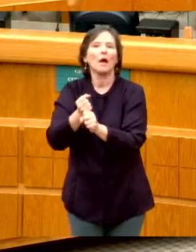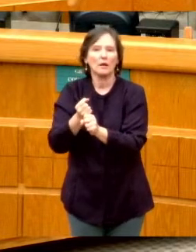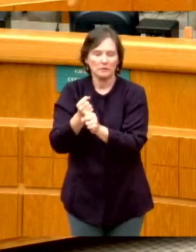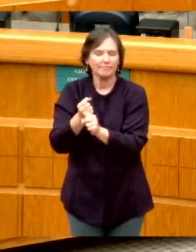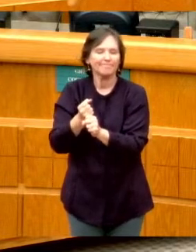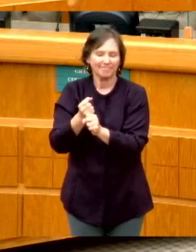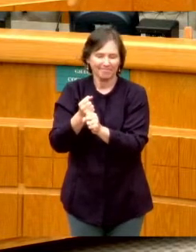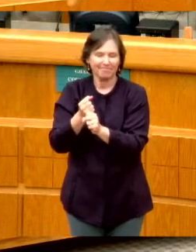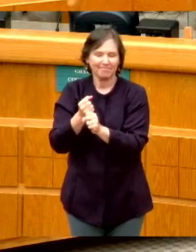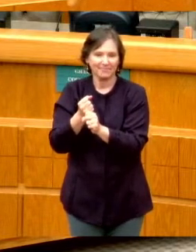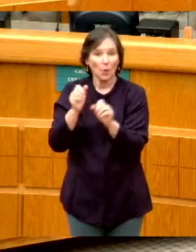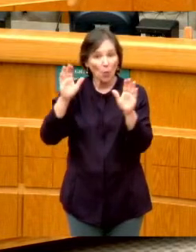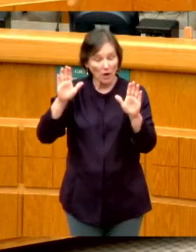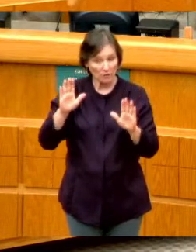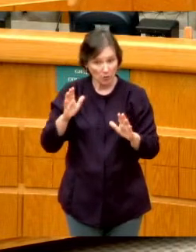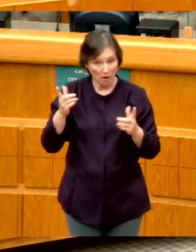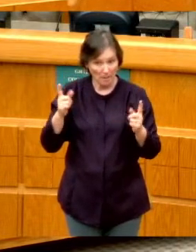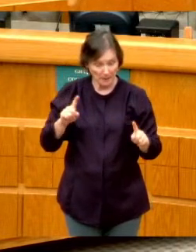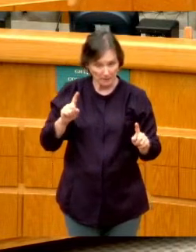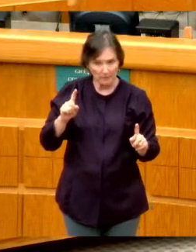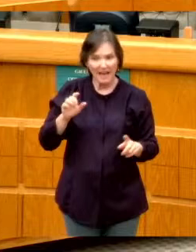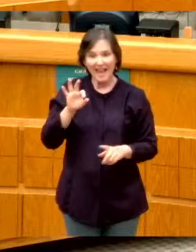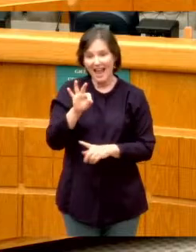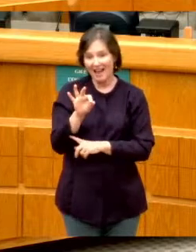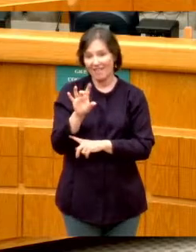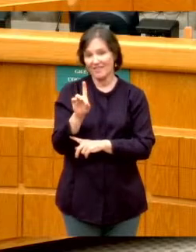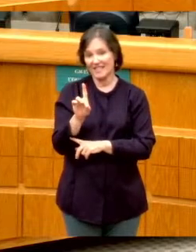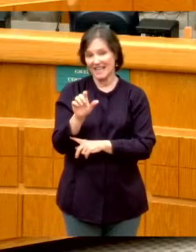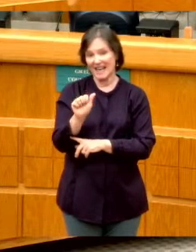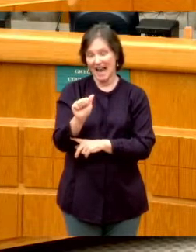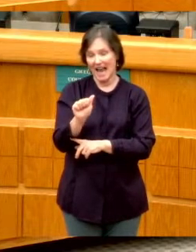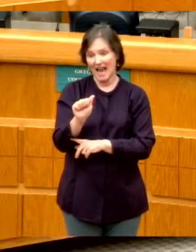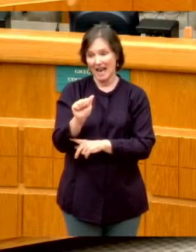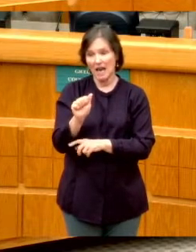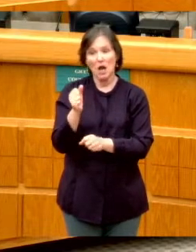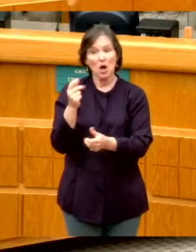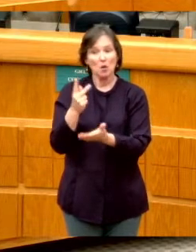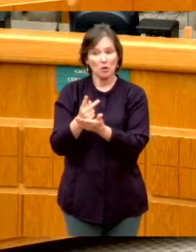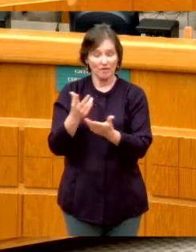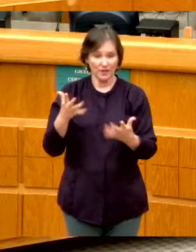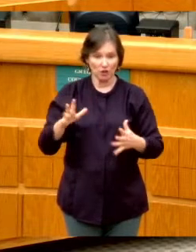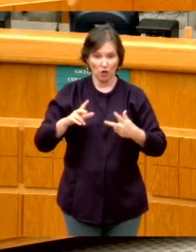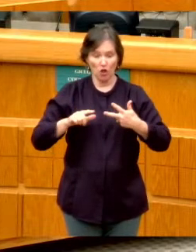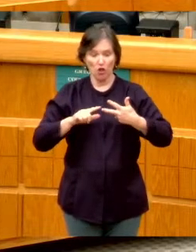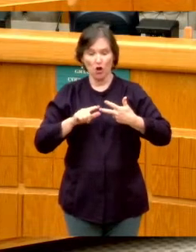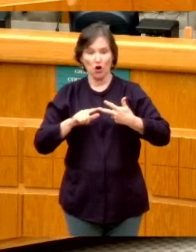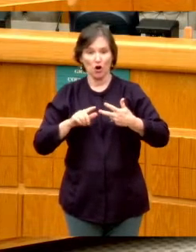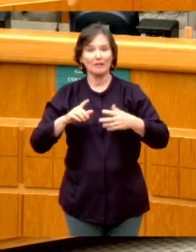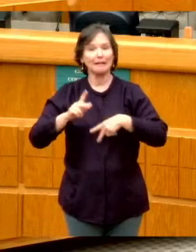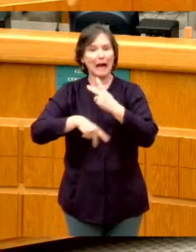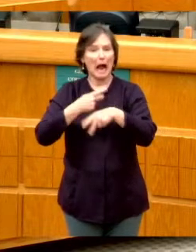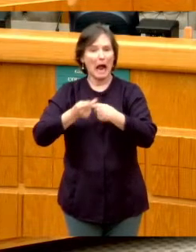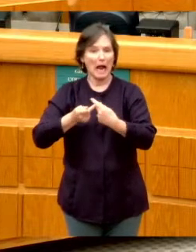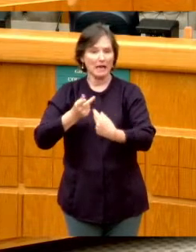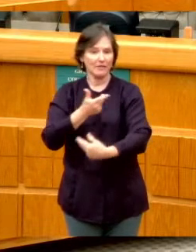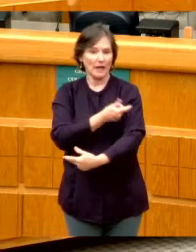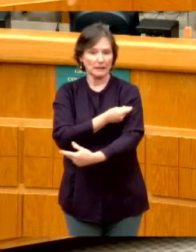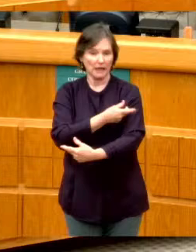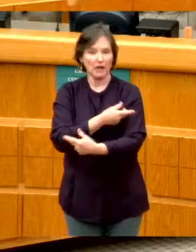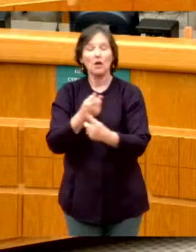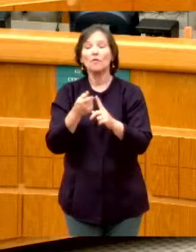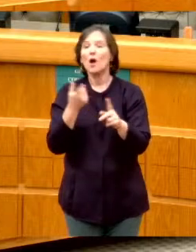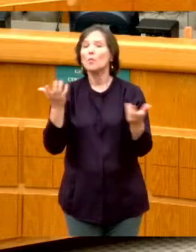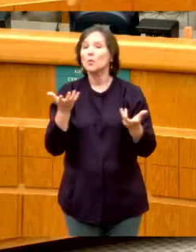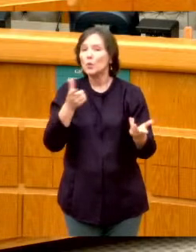as was alluded to, FDA actually approved a third coronavirus vaccine from Johnson & Johnson, and its efficacy